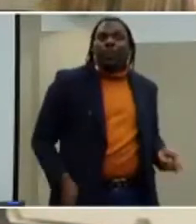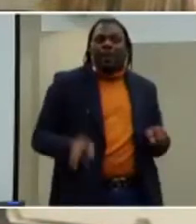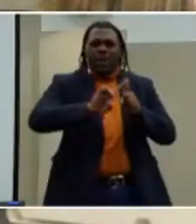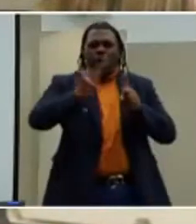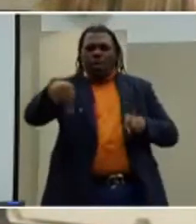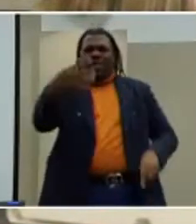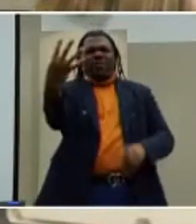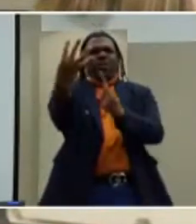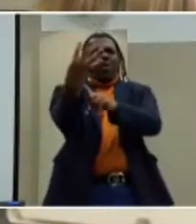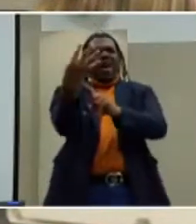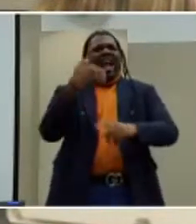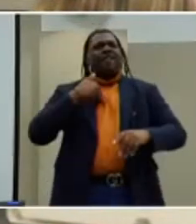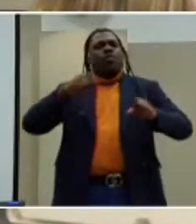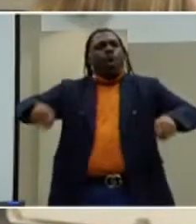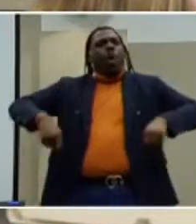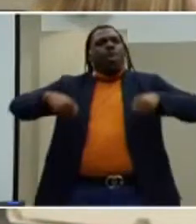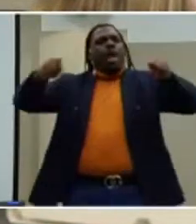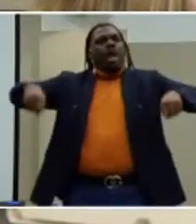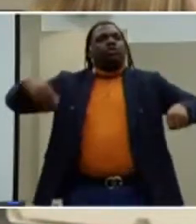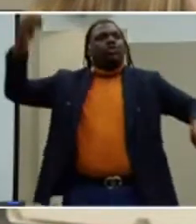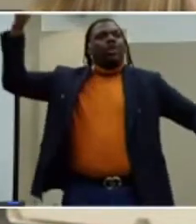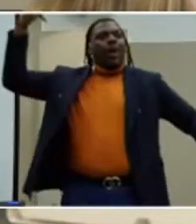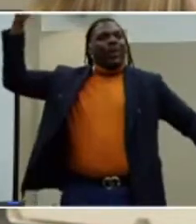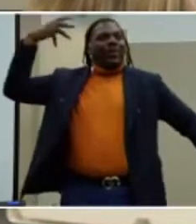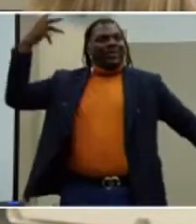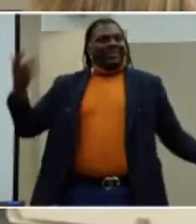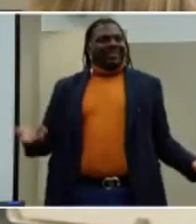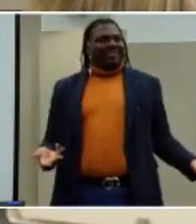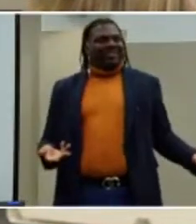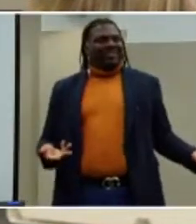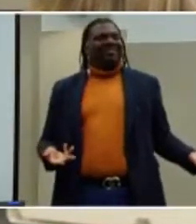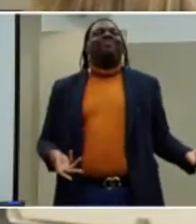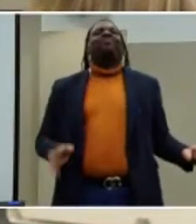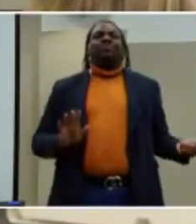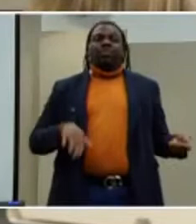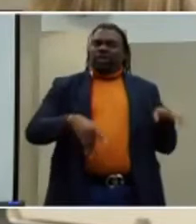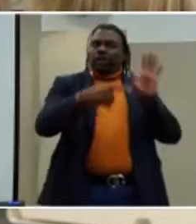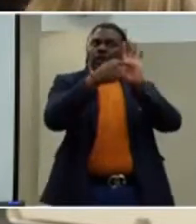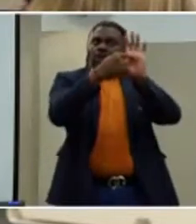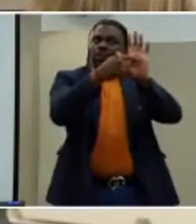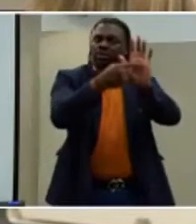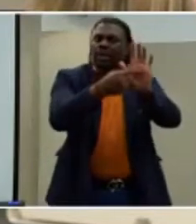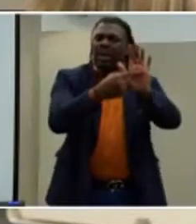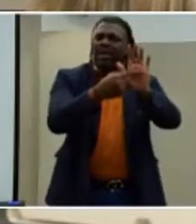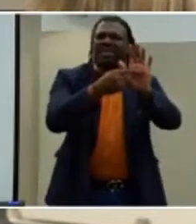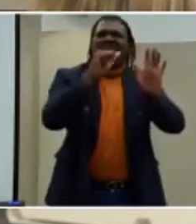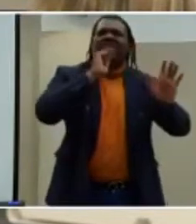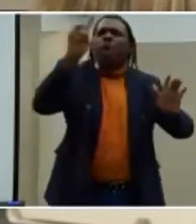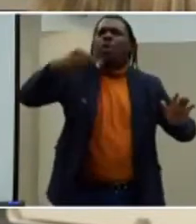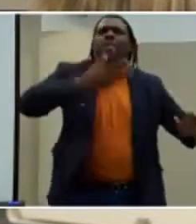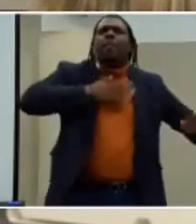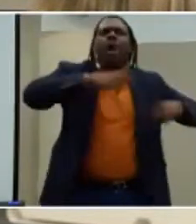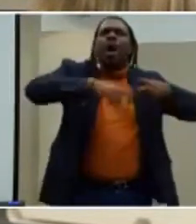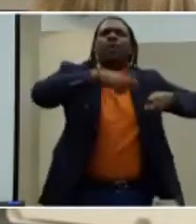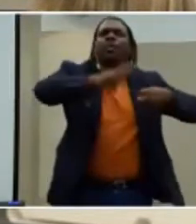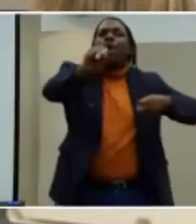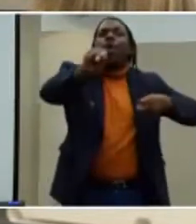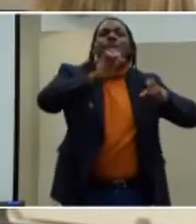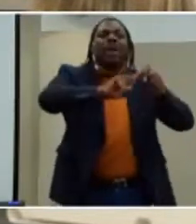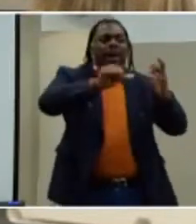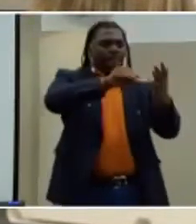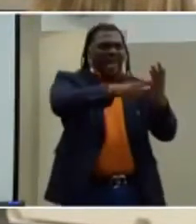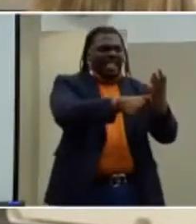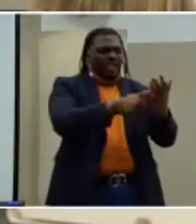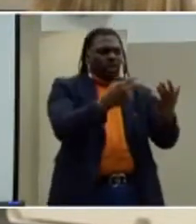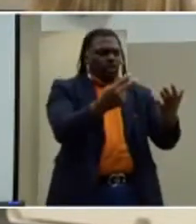of them had roll-in showers. To demonstrate that this is not just my problem, if you look at pages 2 and